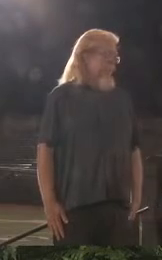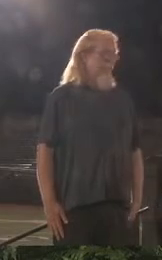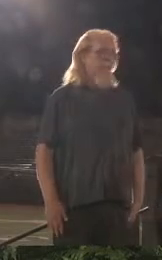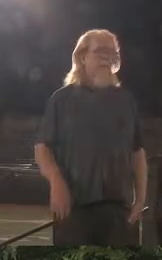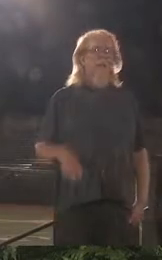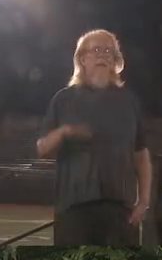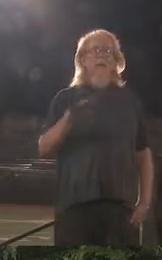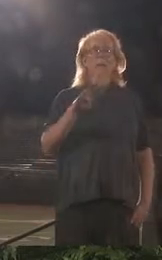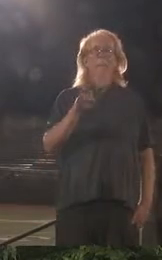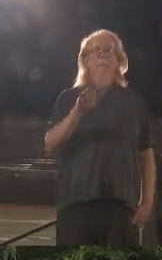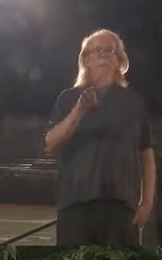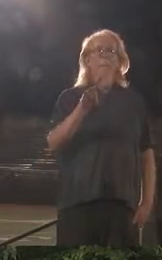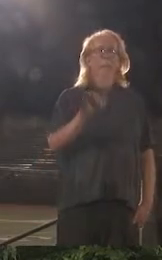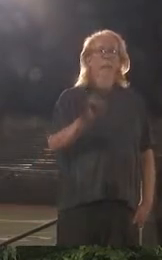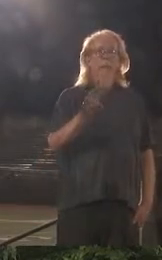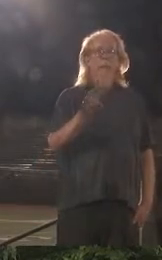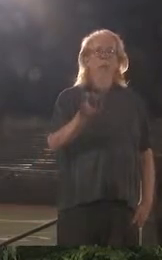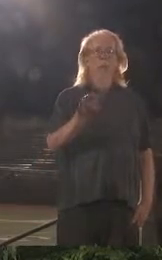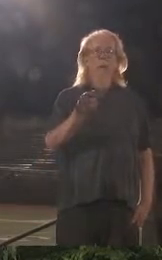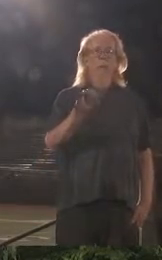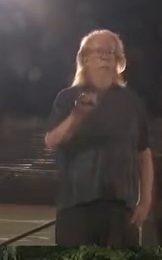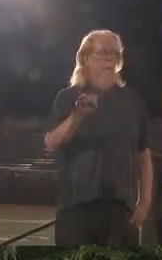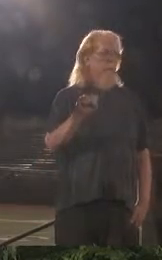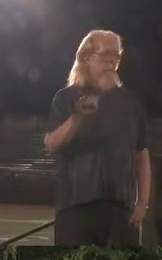JT Latrell Williams.